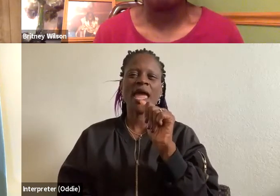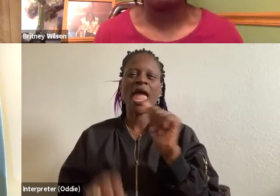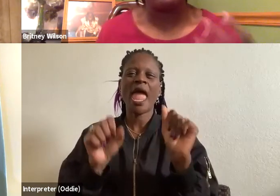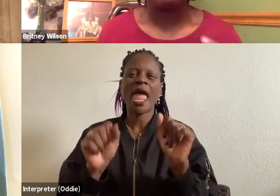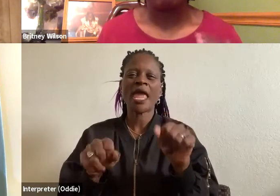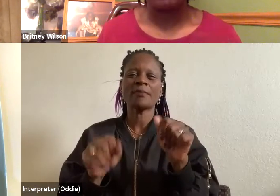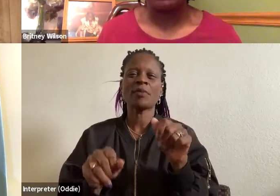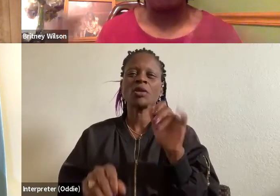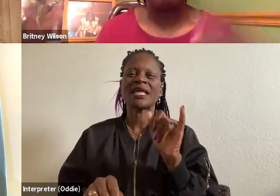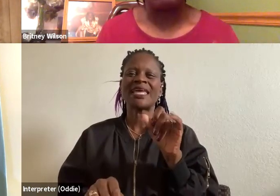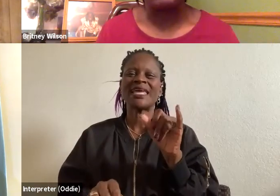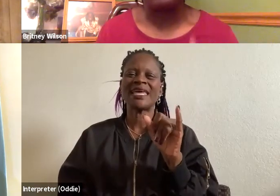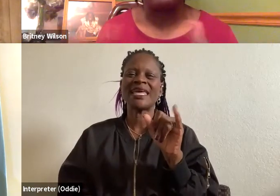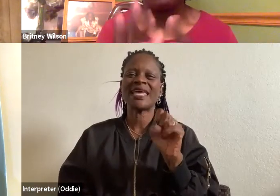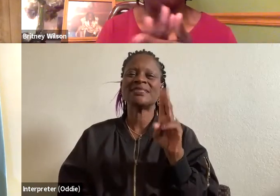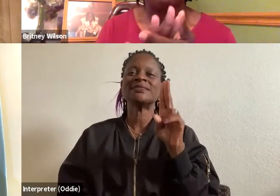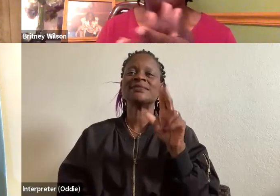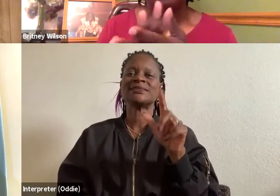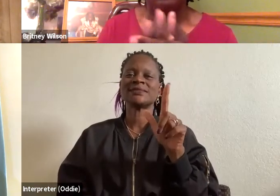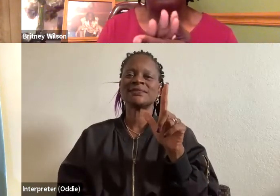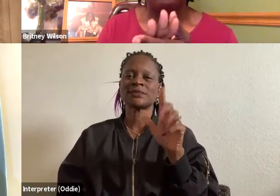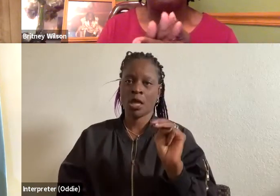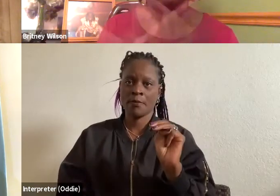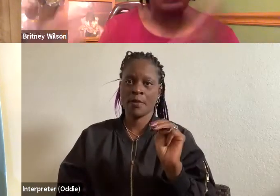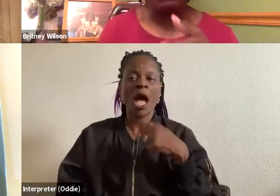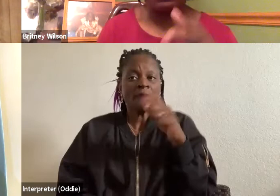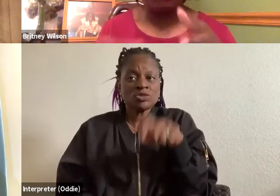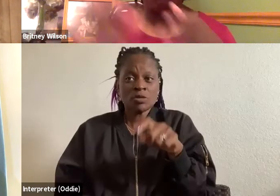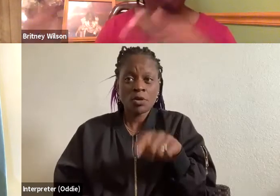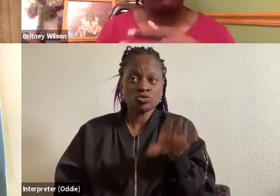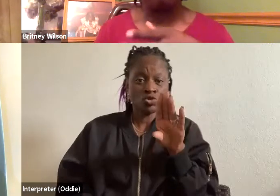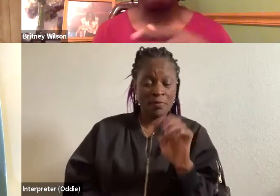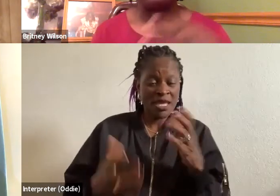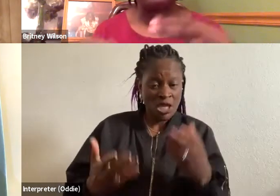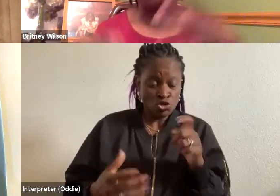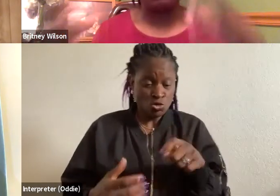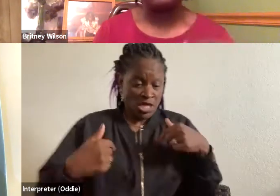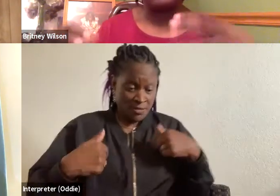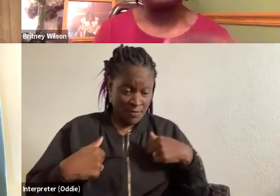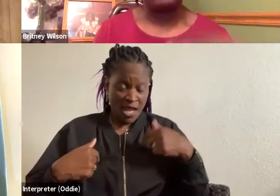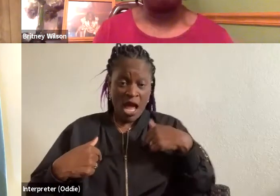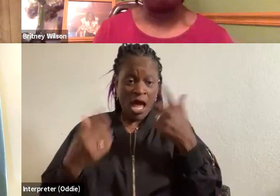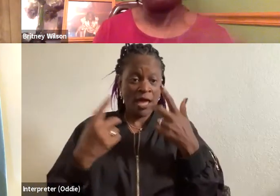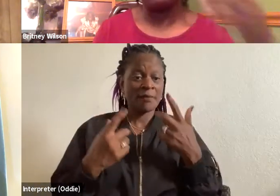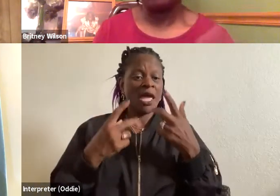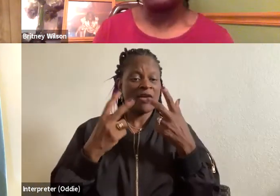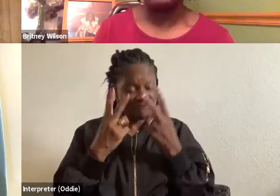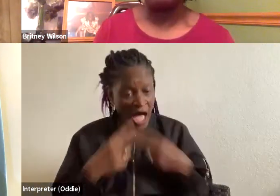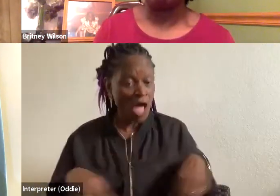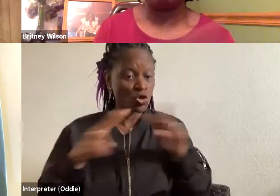like, look, wait, I'm supposed to be here. You need me. I'm valuable. Mm-hmm. So I think we as disabled